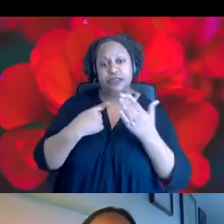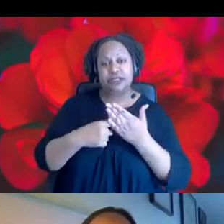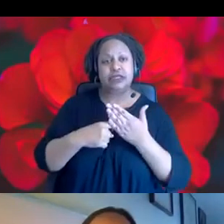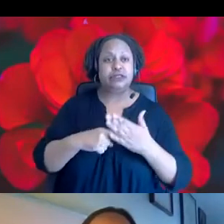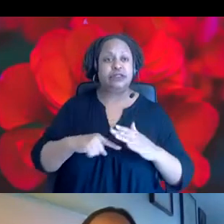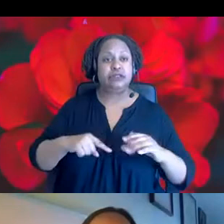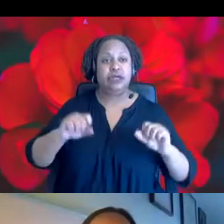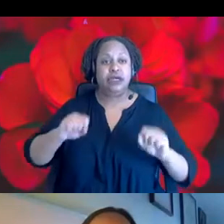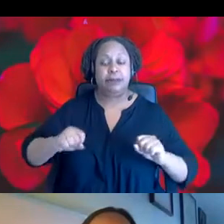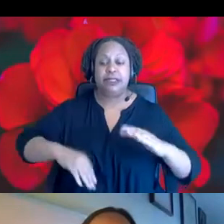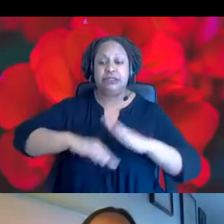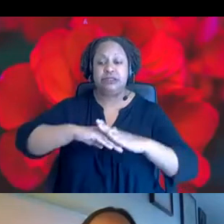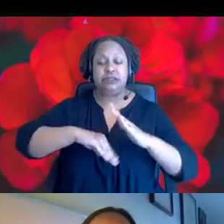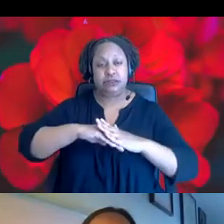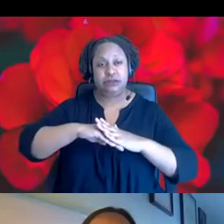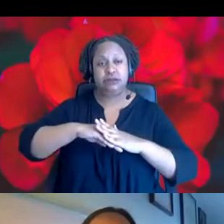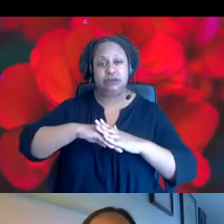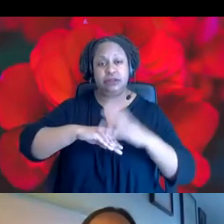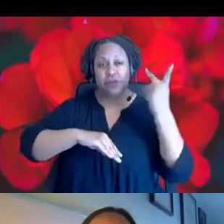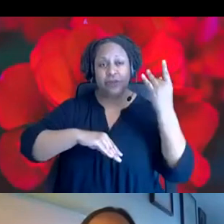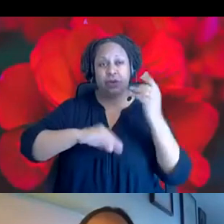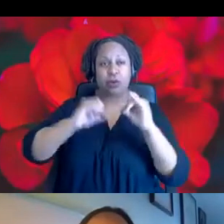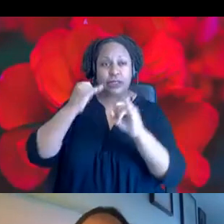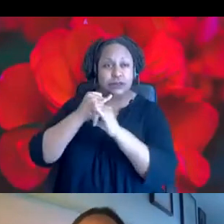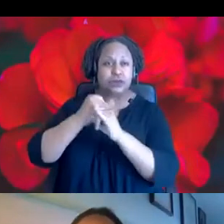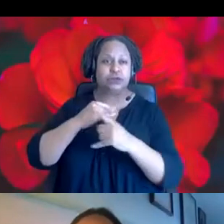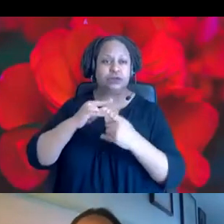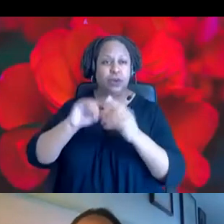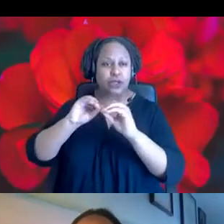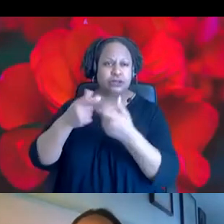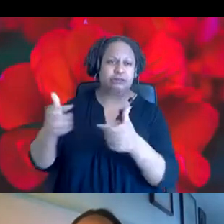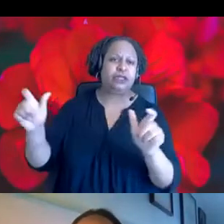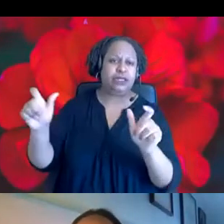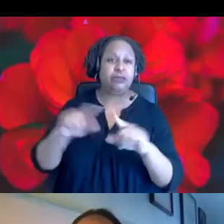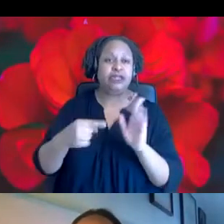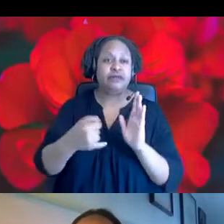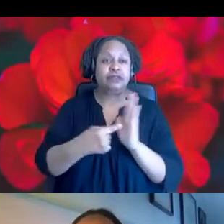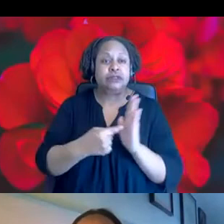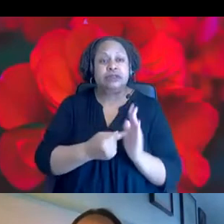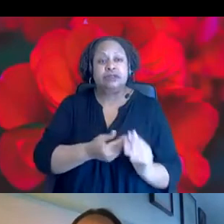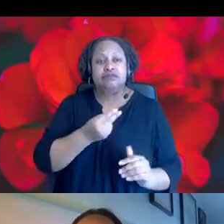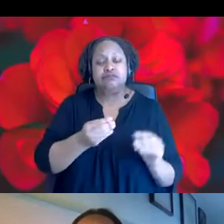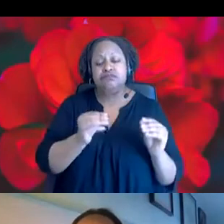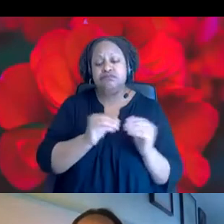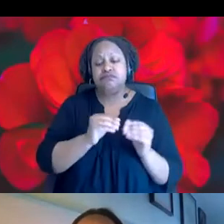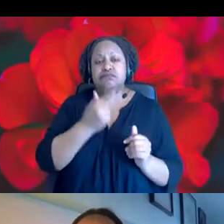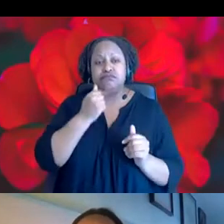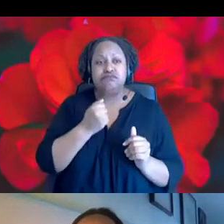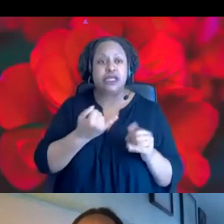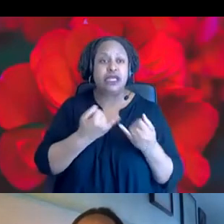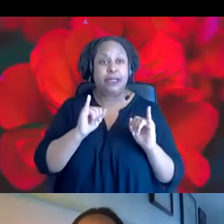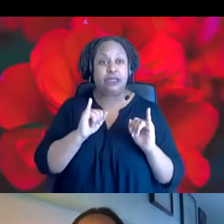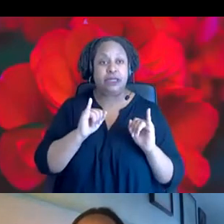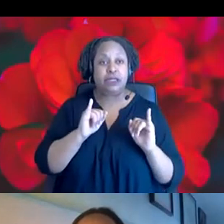different organizations that we're often thinking about the capacity of institutions, but when we think of smaller companies where tends to be the